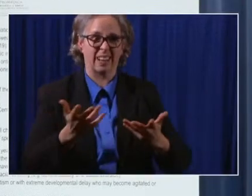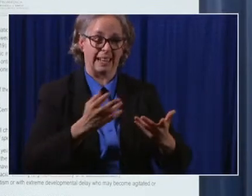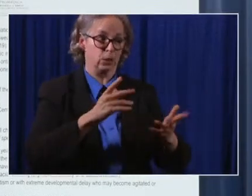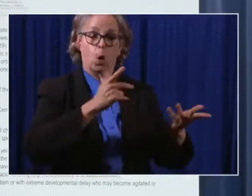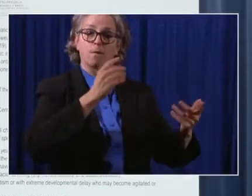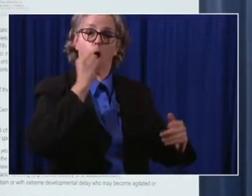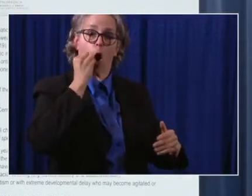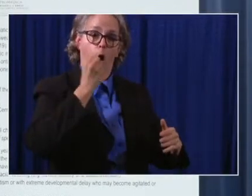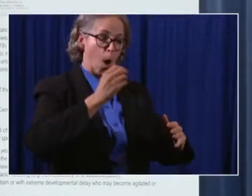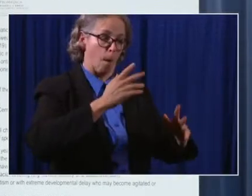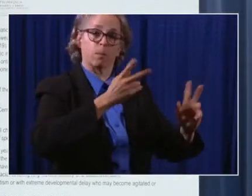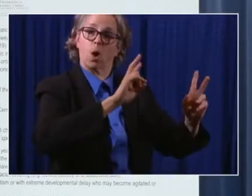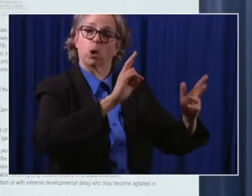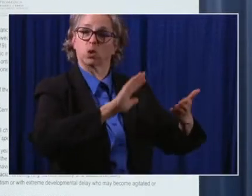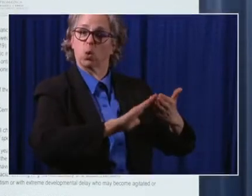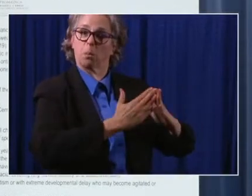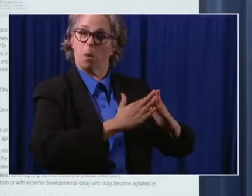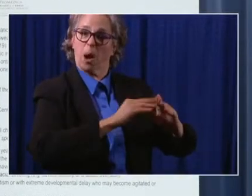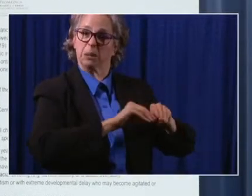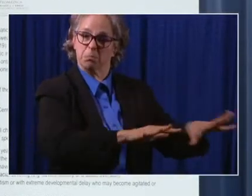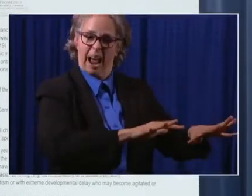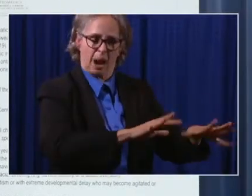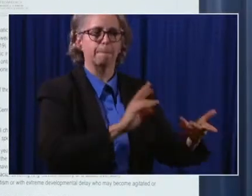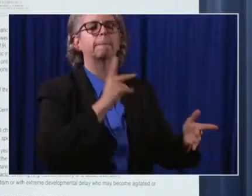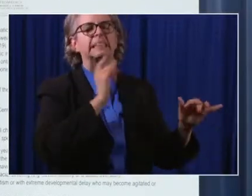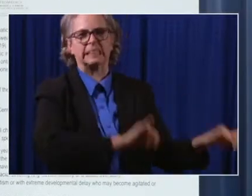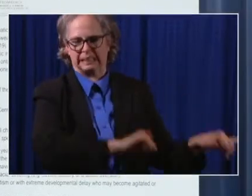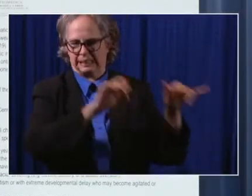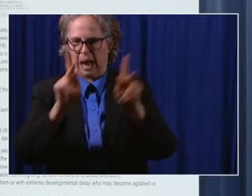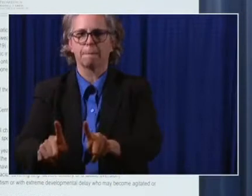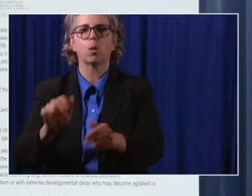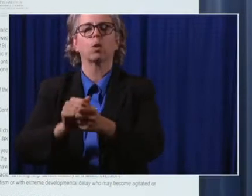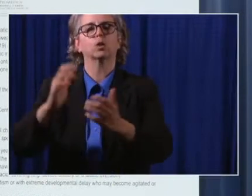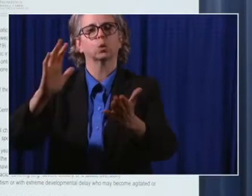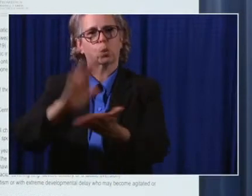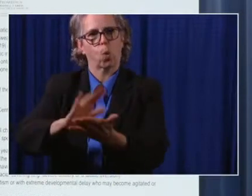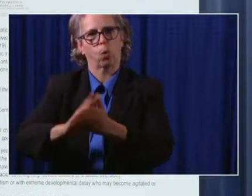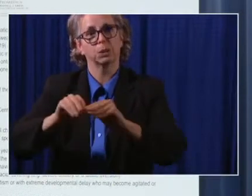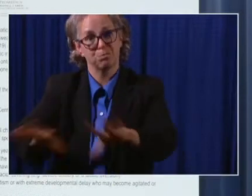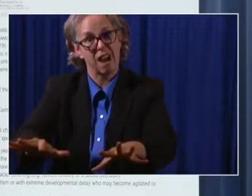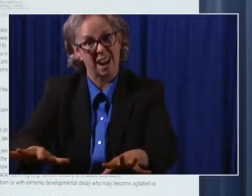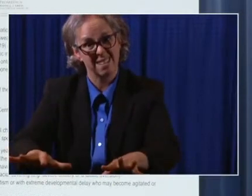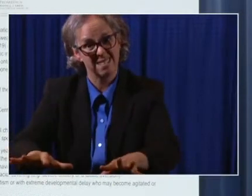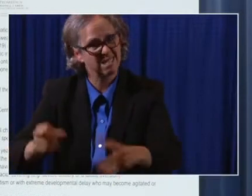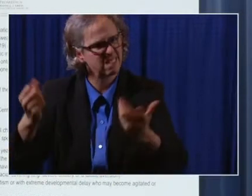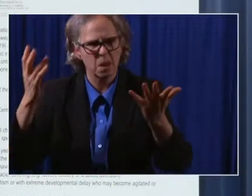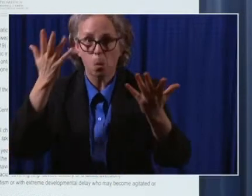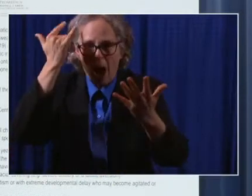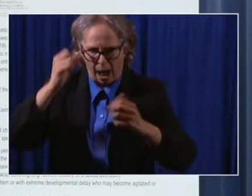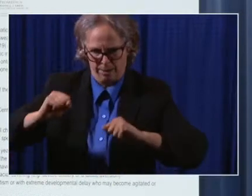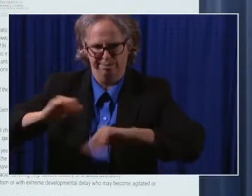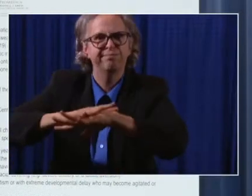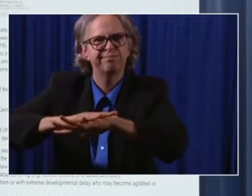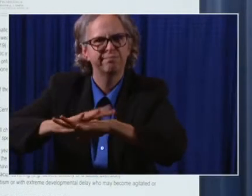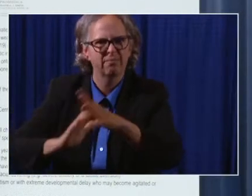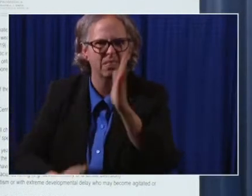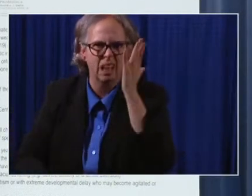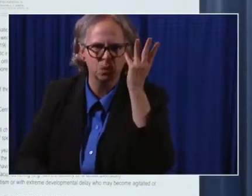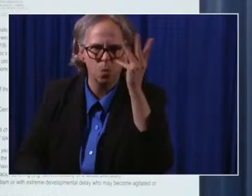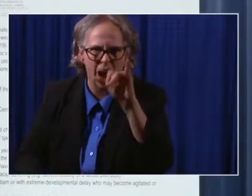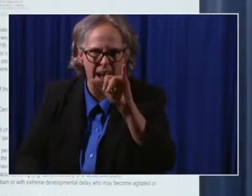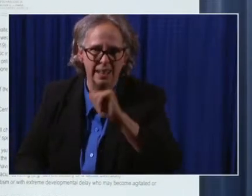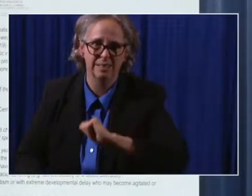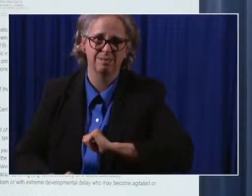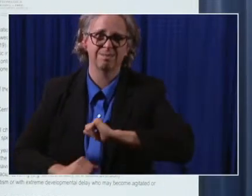see widespread spread within that school. Look, we all have different goals for